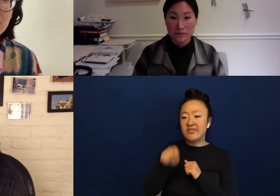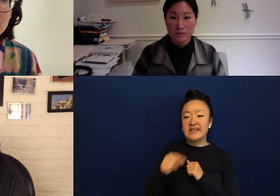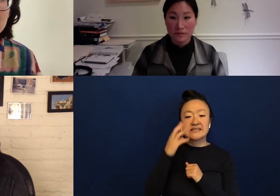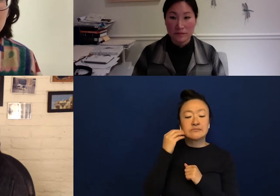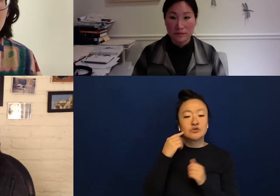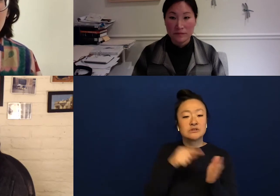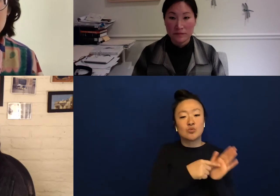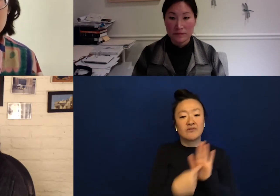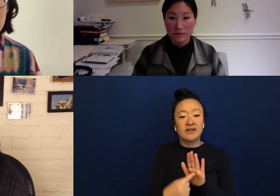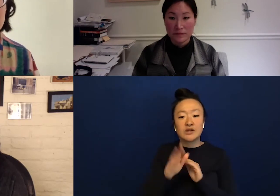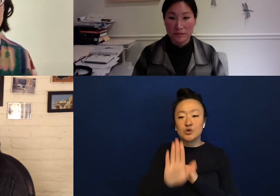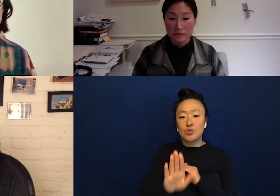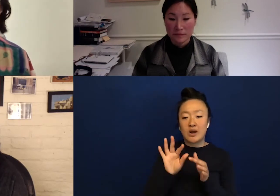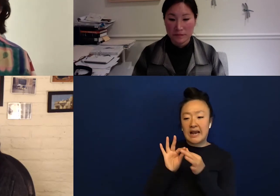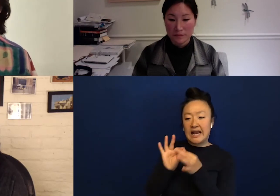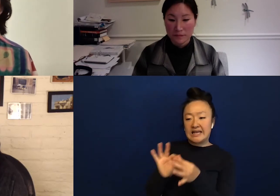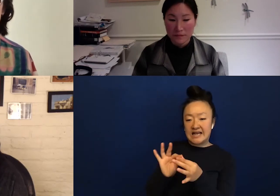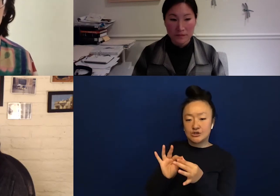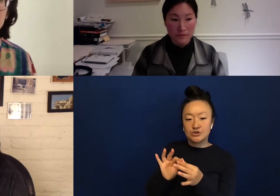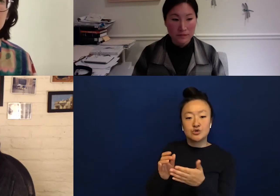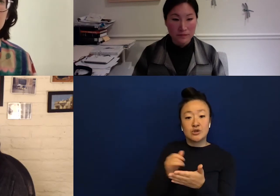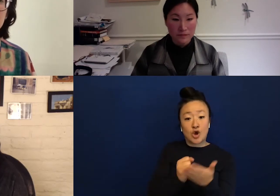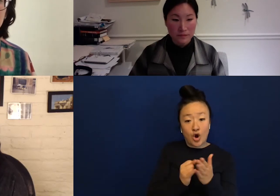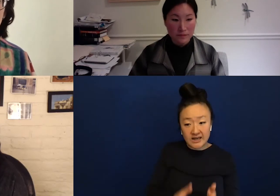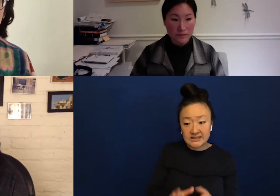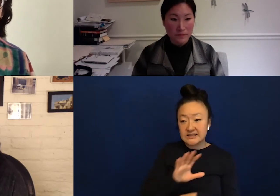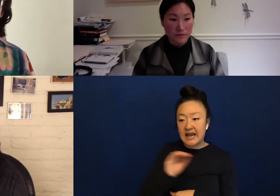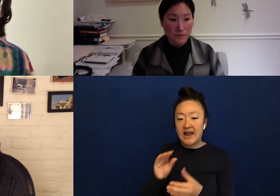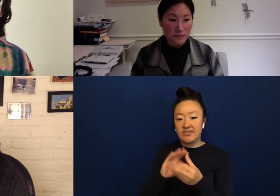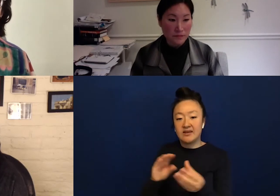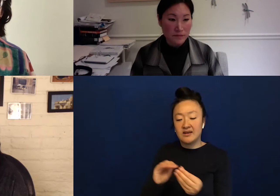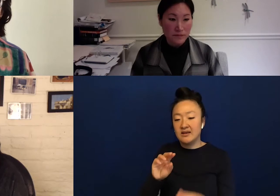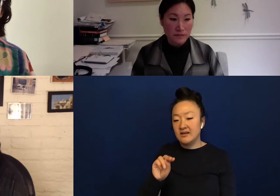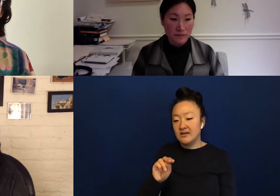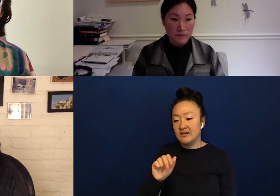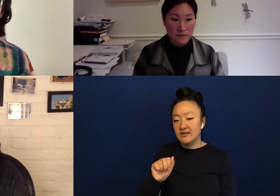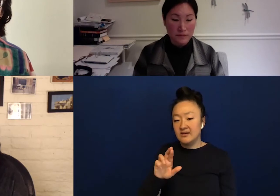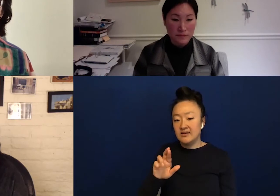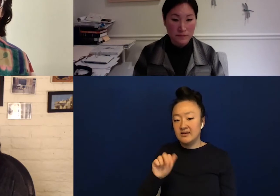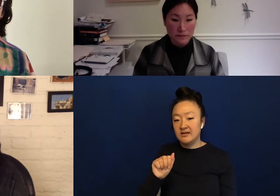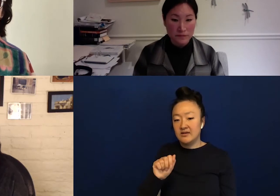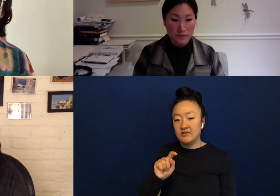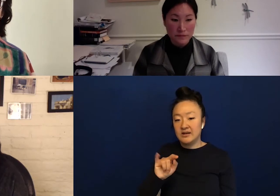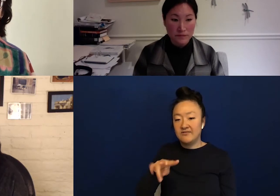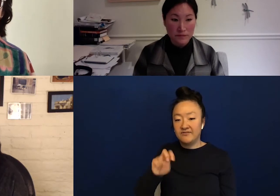your connection to the artist and narrative? The artist and the narrative.